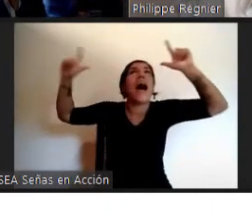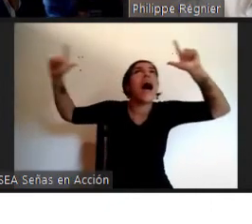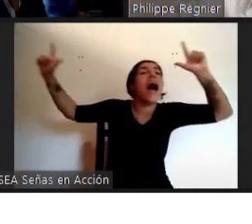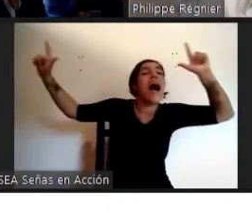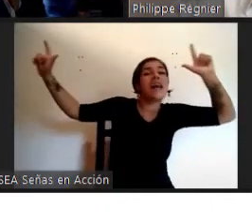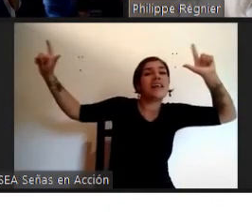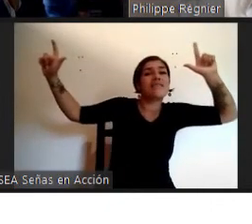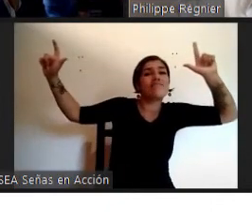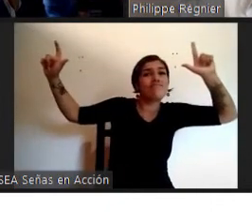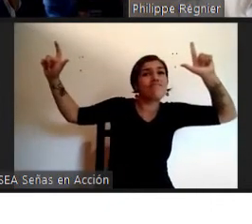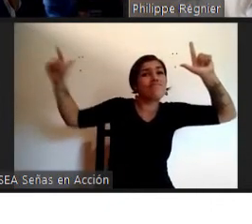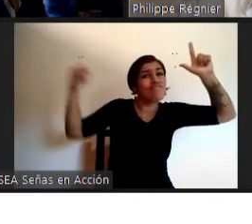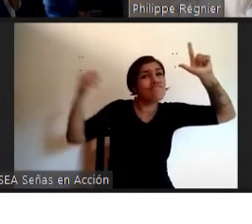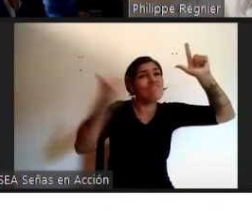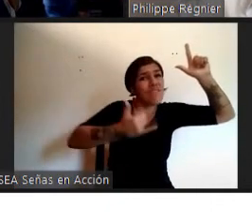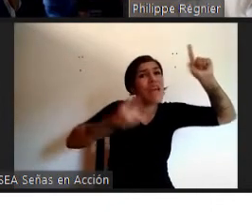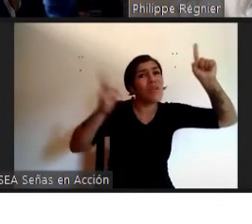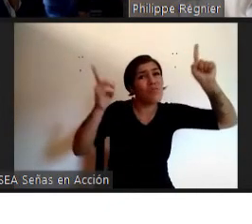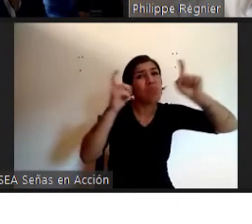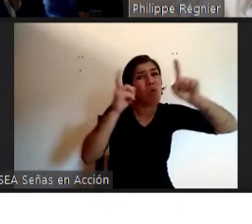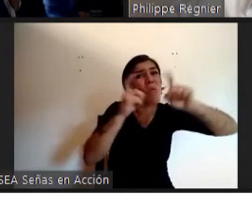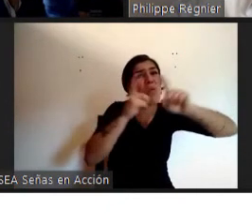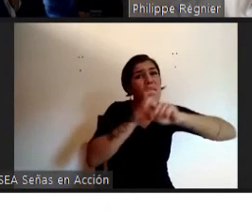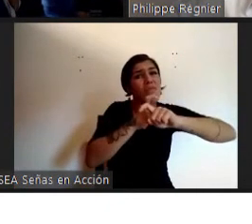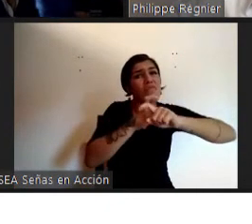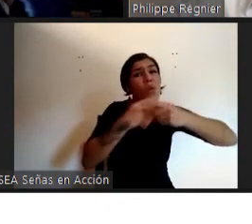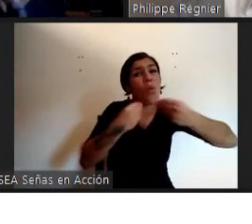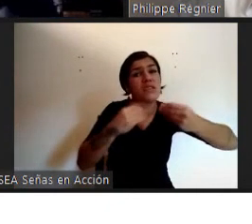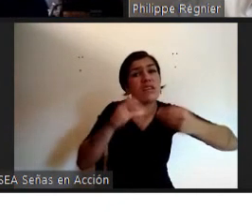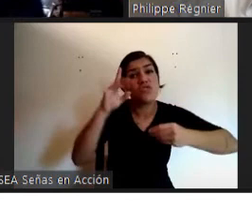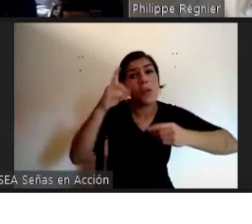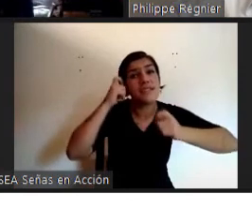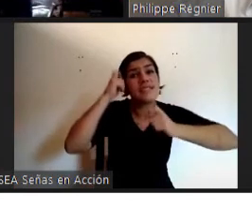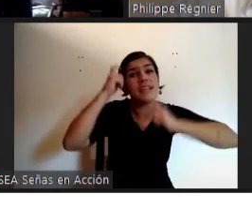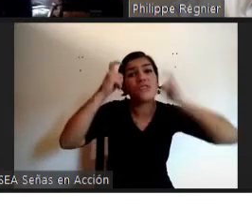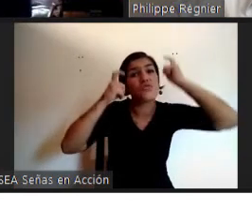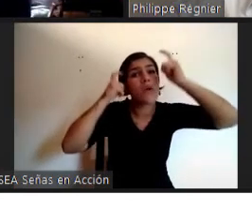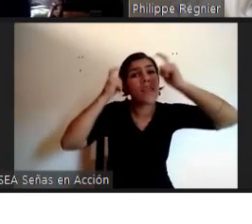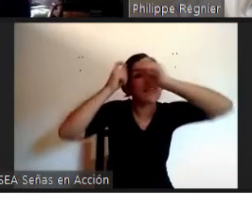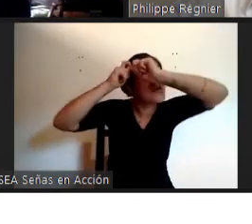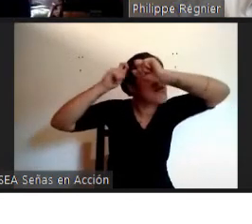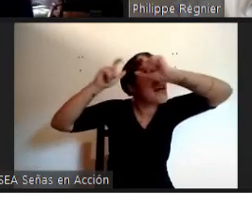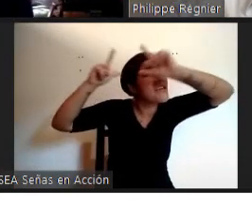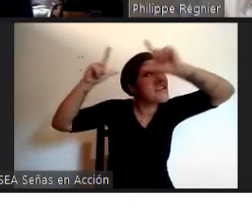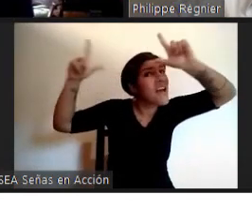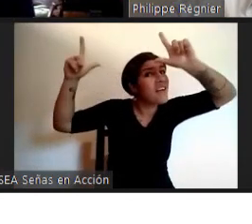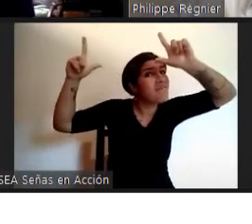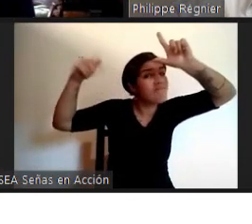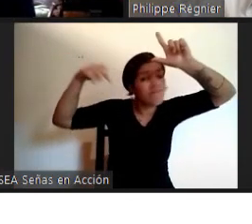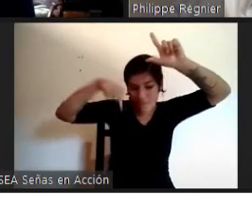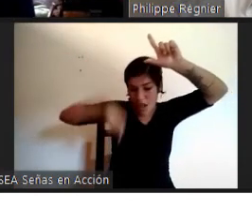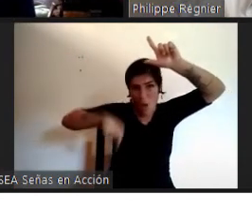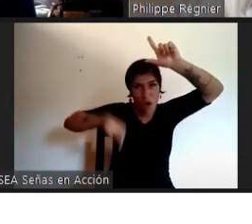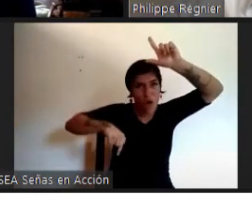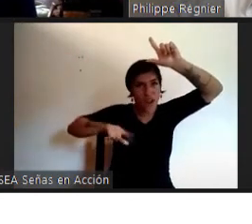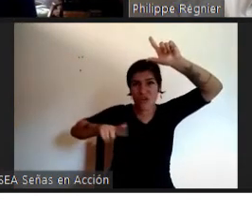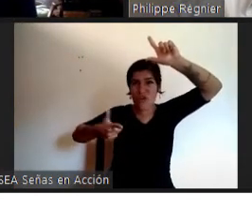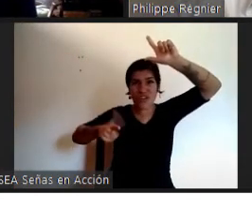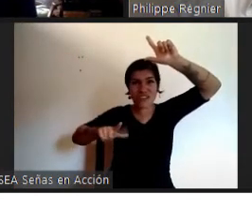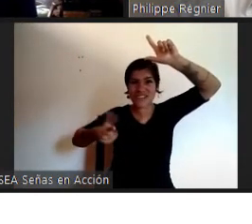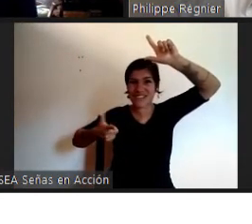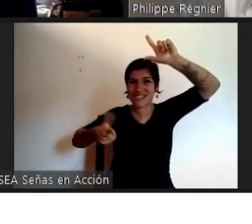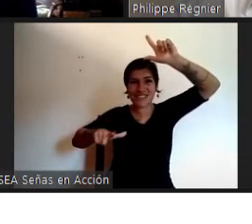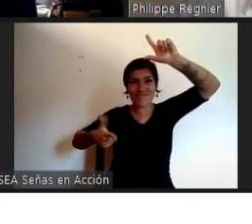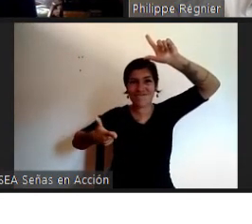is procrastinated. Why is that so? Because the cultural field has to be established. And let me underscore this. I don't know whether you